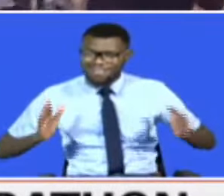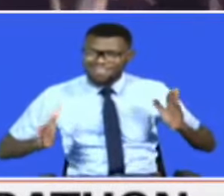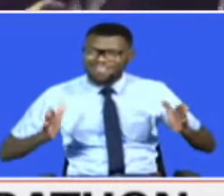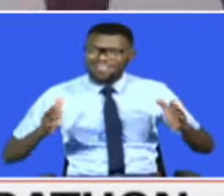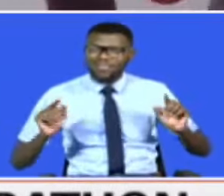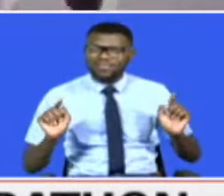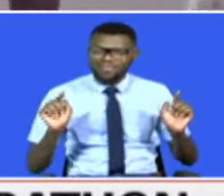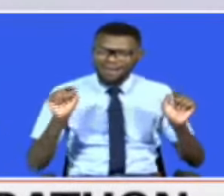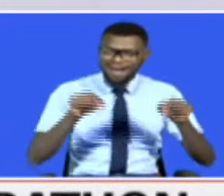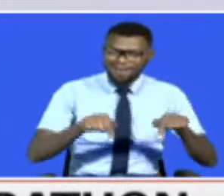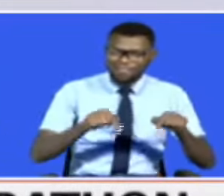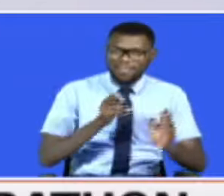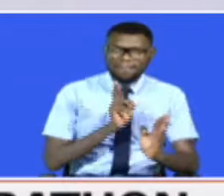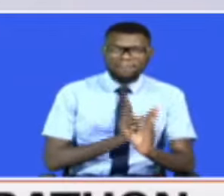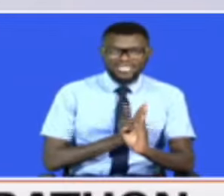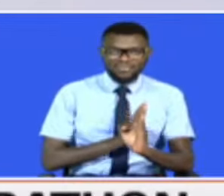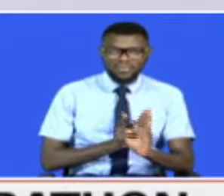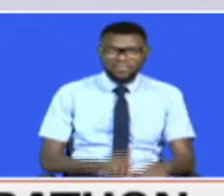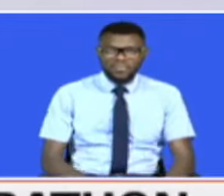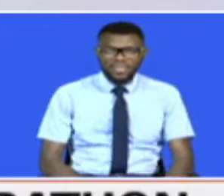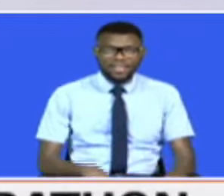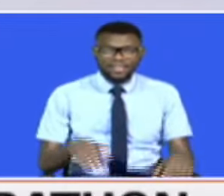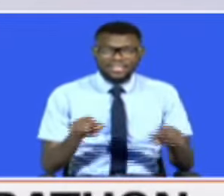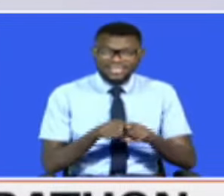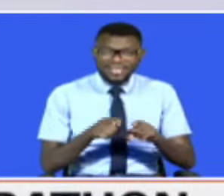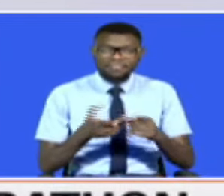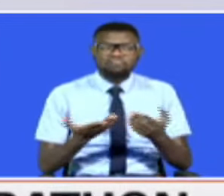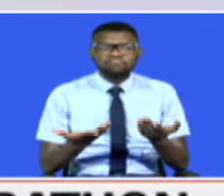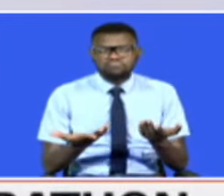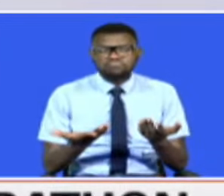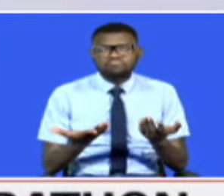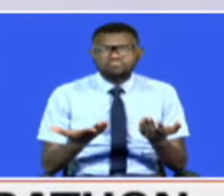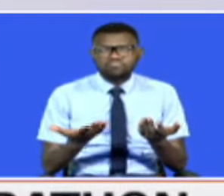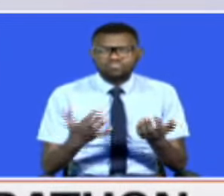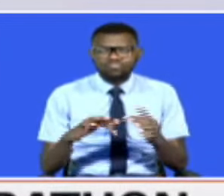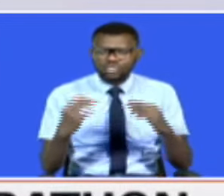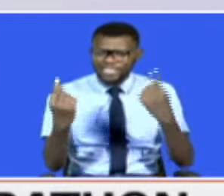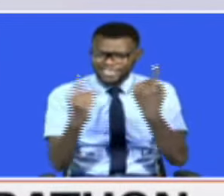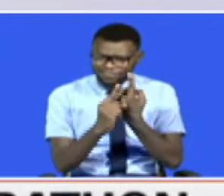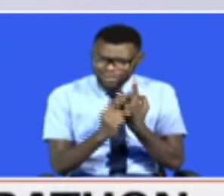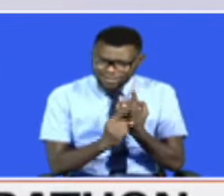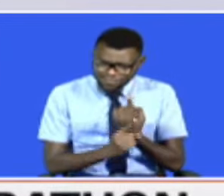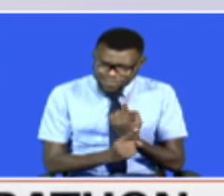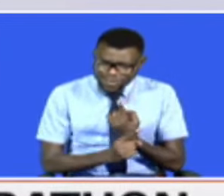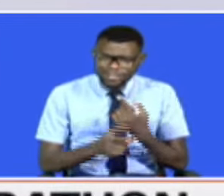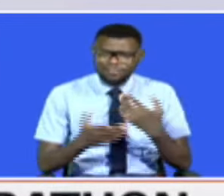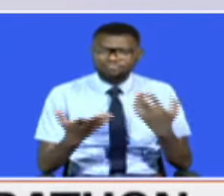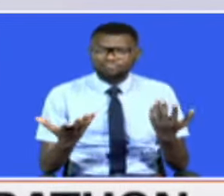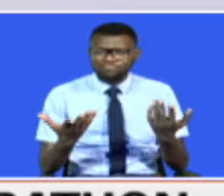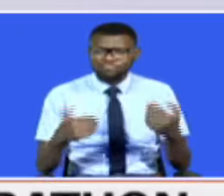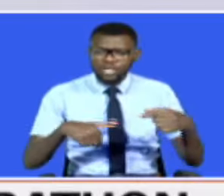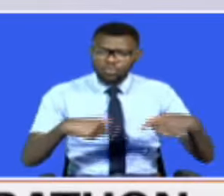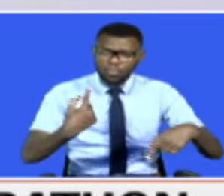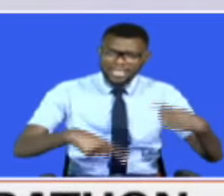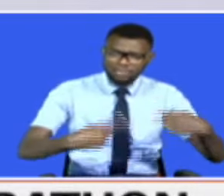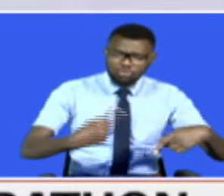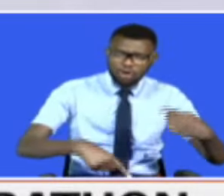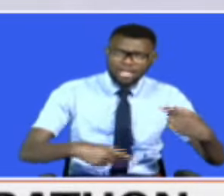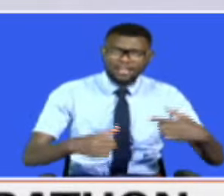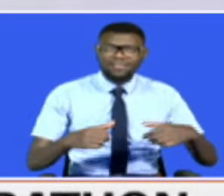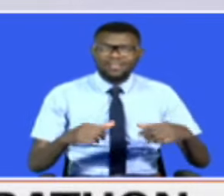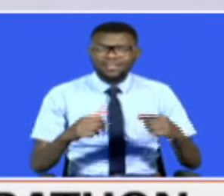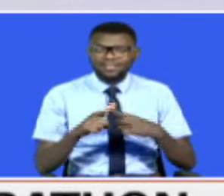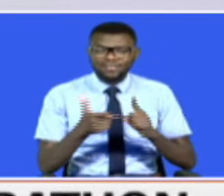persons as much as we can in every way. But by doing as many events as we can, giving them a chance to participate and